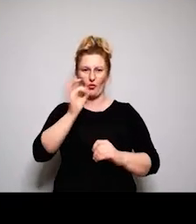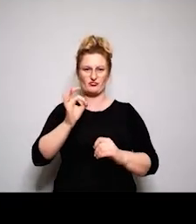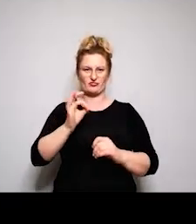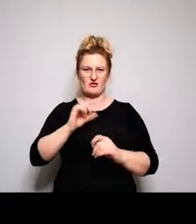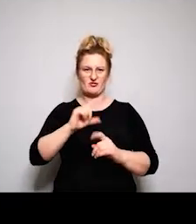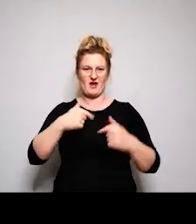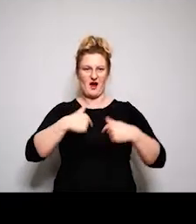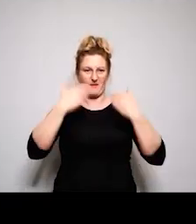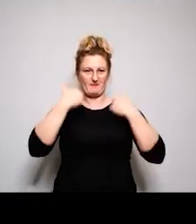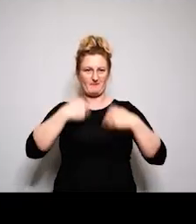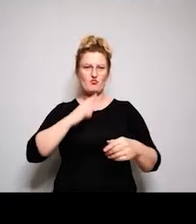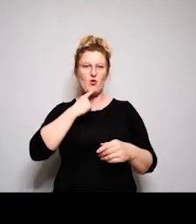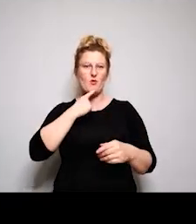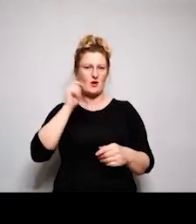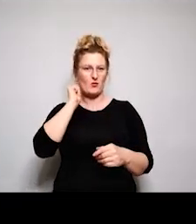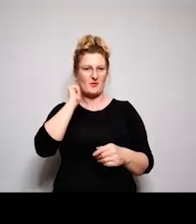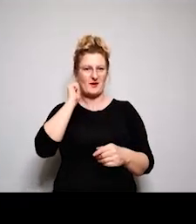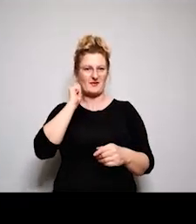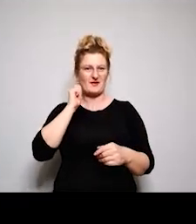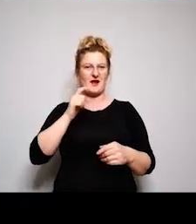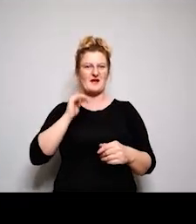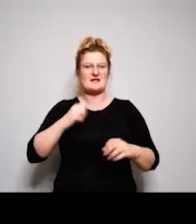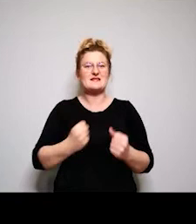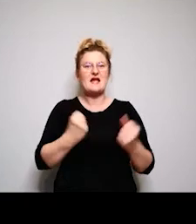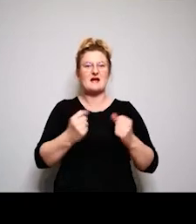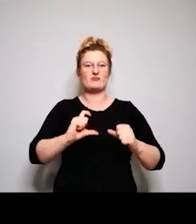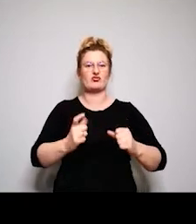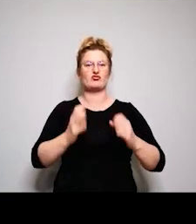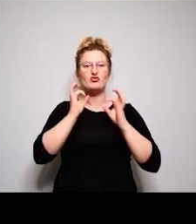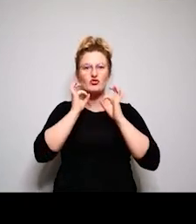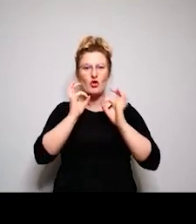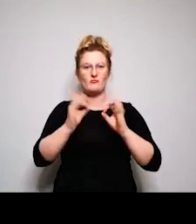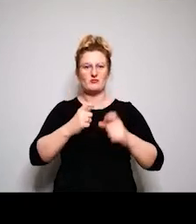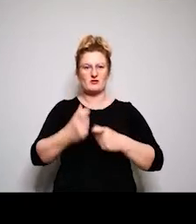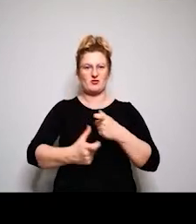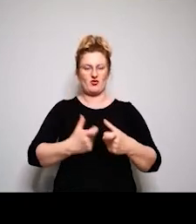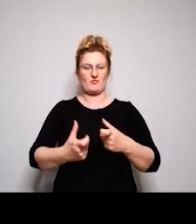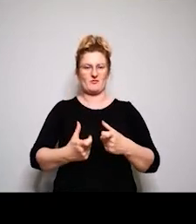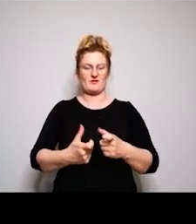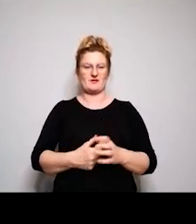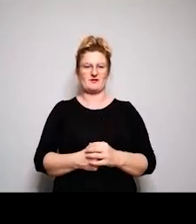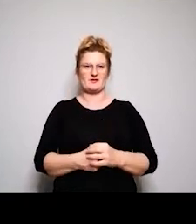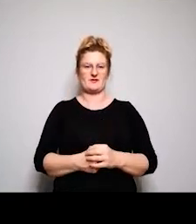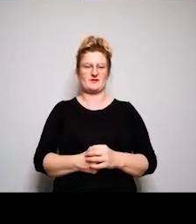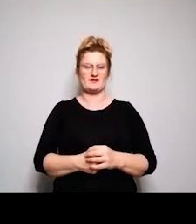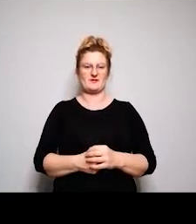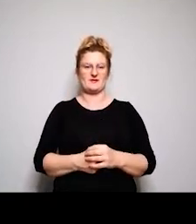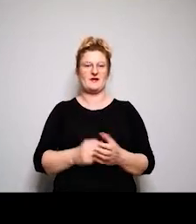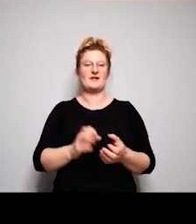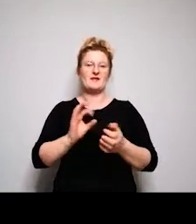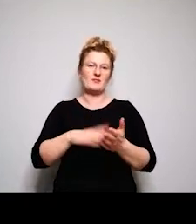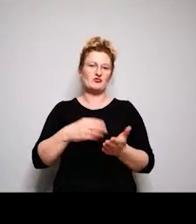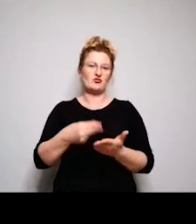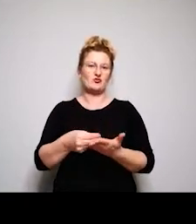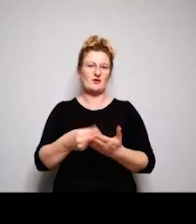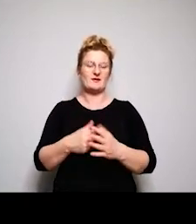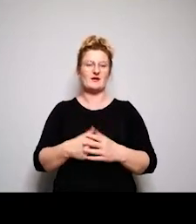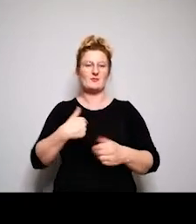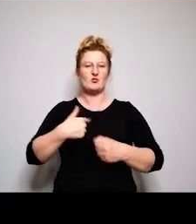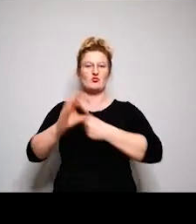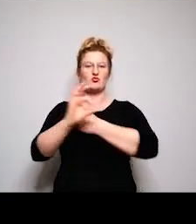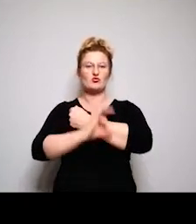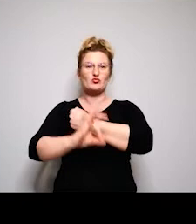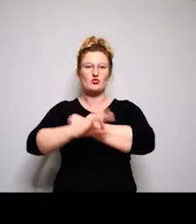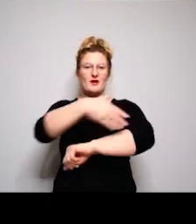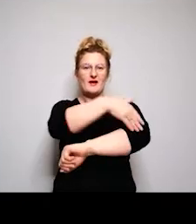afford maybe a master's degree or whatever. But if you're an activist and you want to be good at what you're doing,